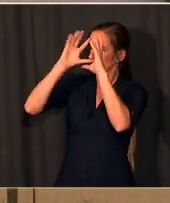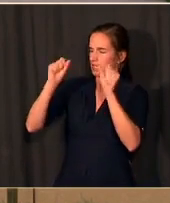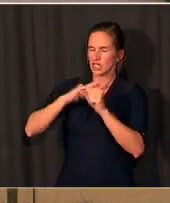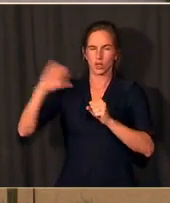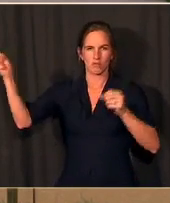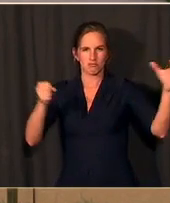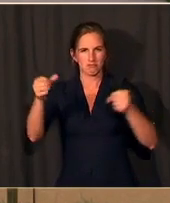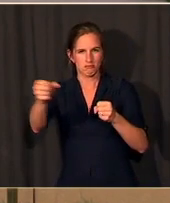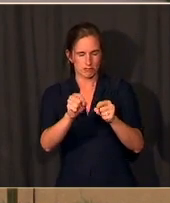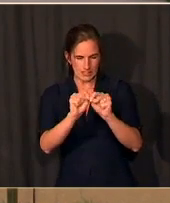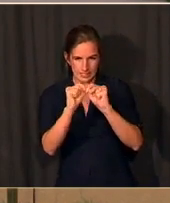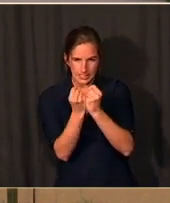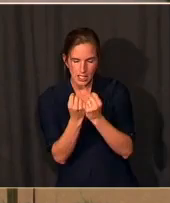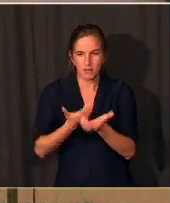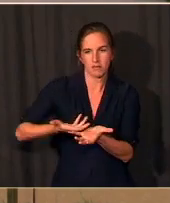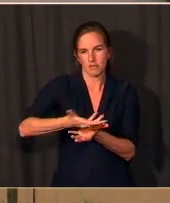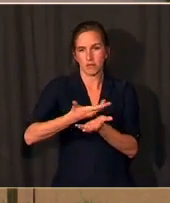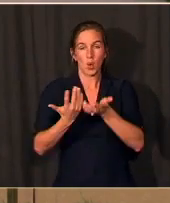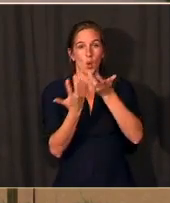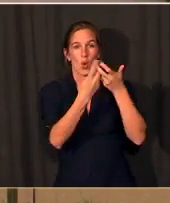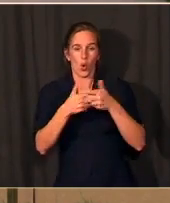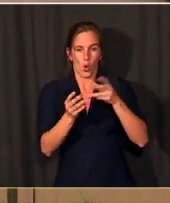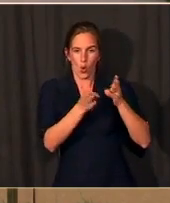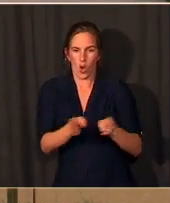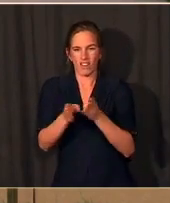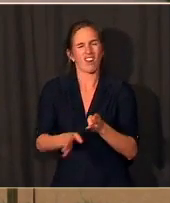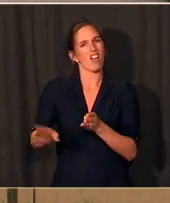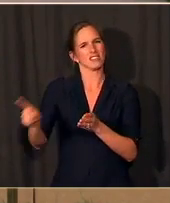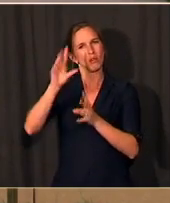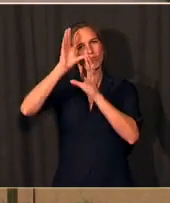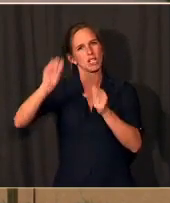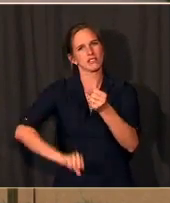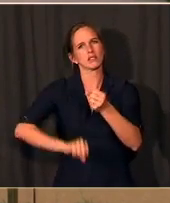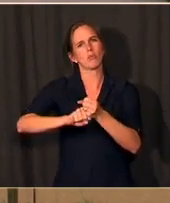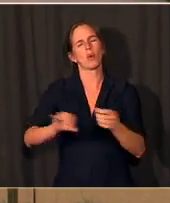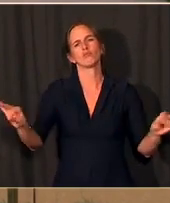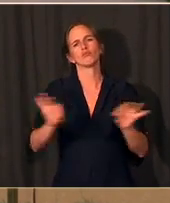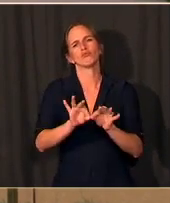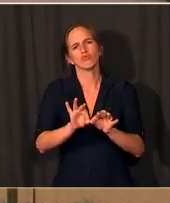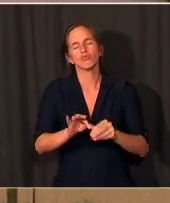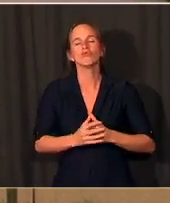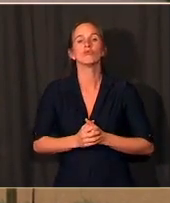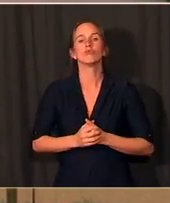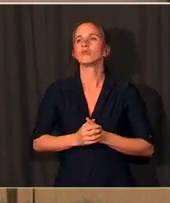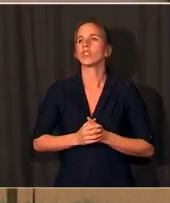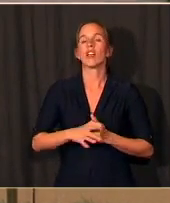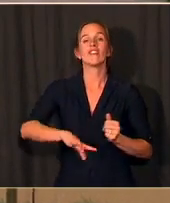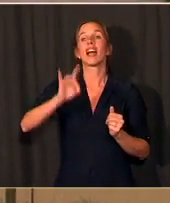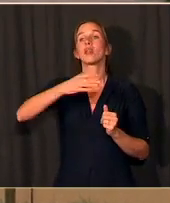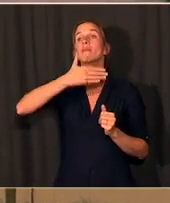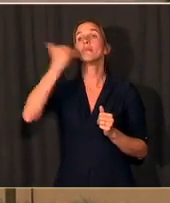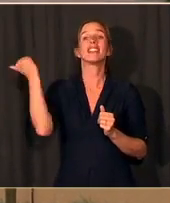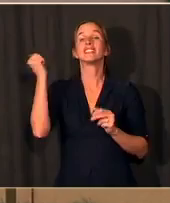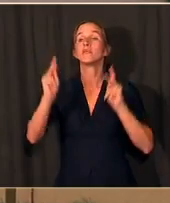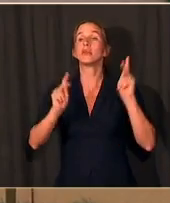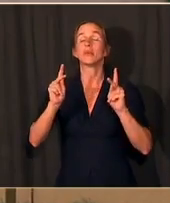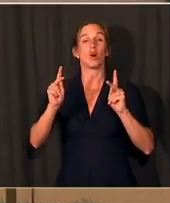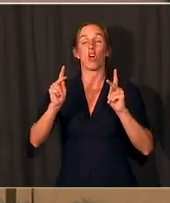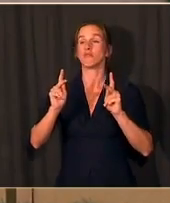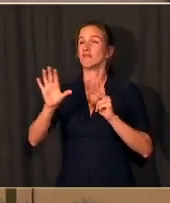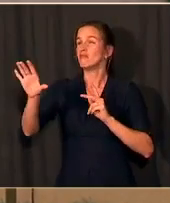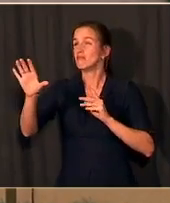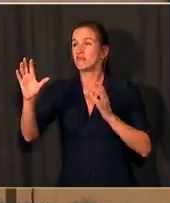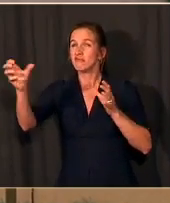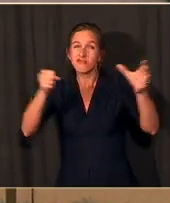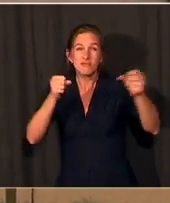organize this effort, his support was indispensable at each step of the way. We went out and found the very best people on the planet to do the job, who you just talked